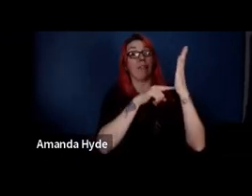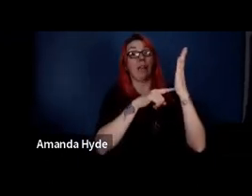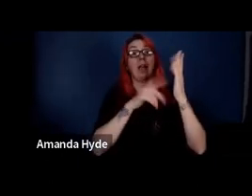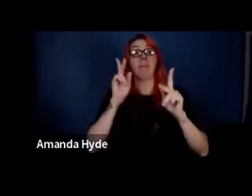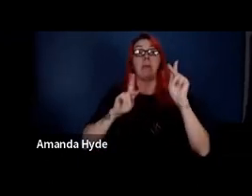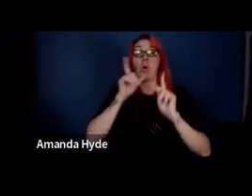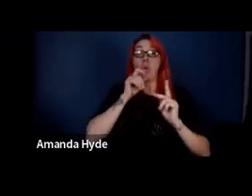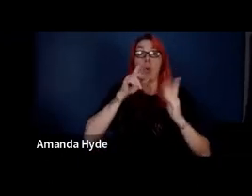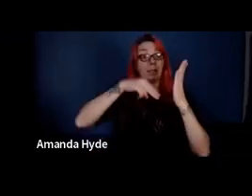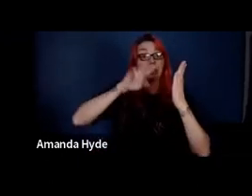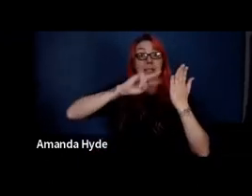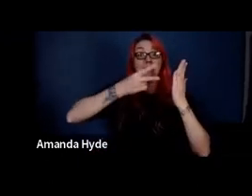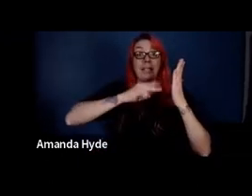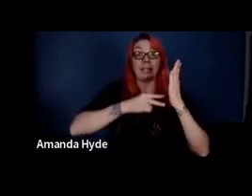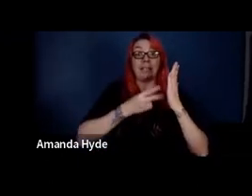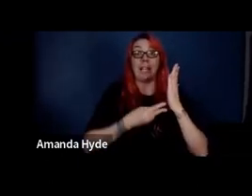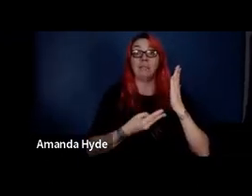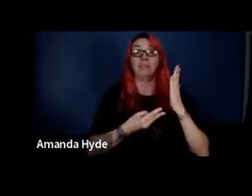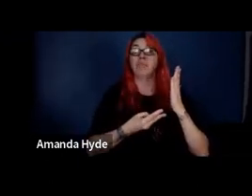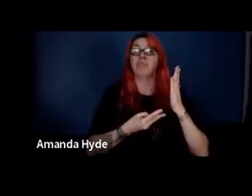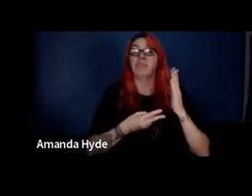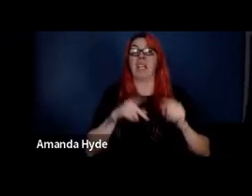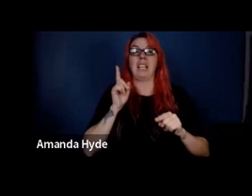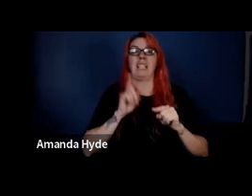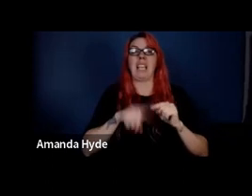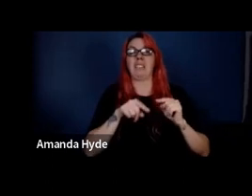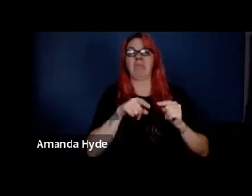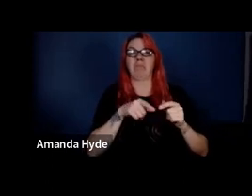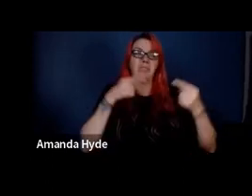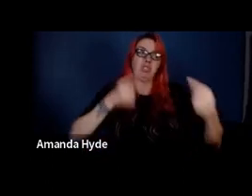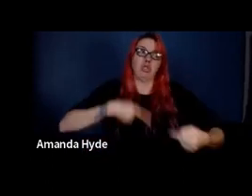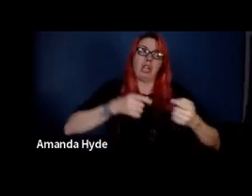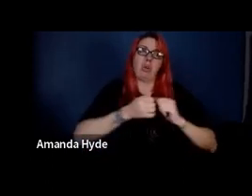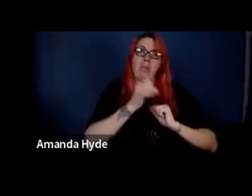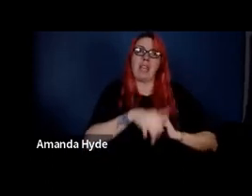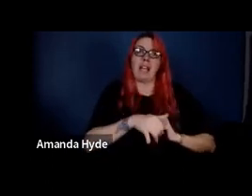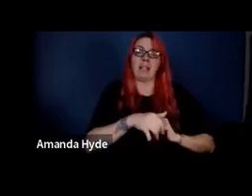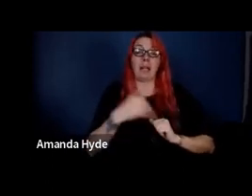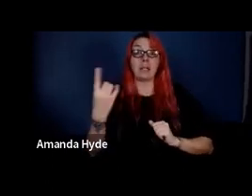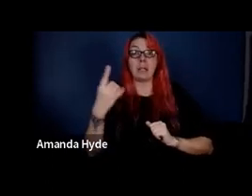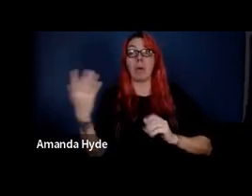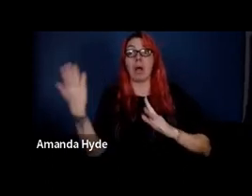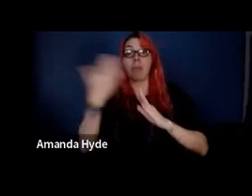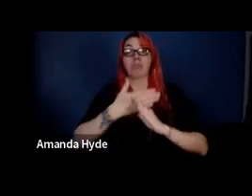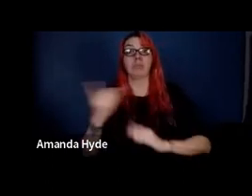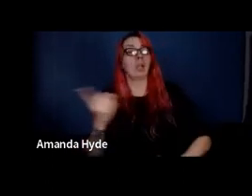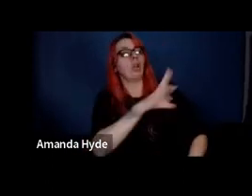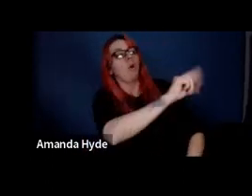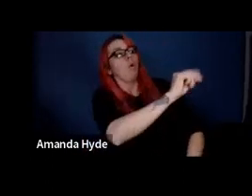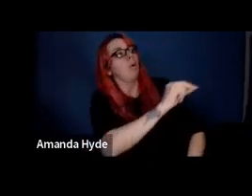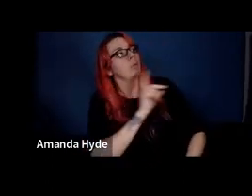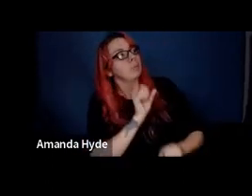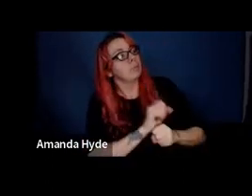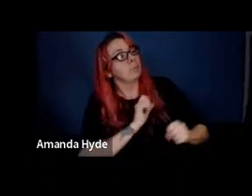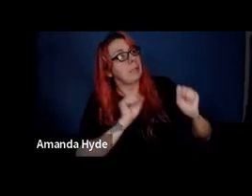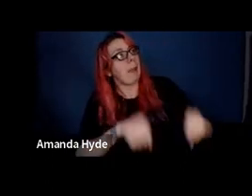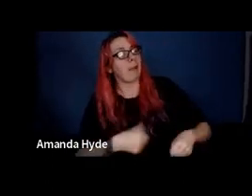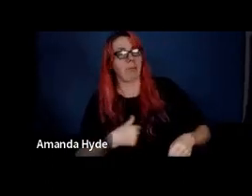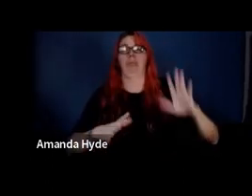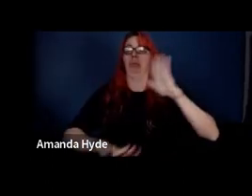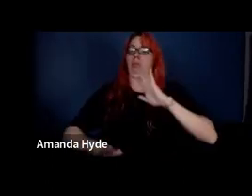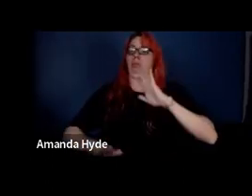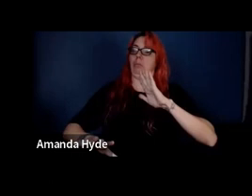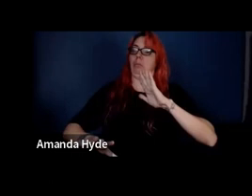minute, yes, the usual idea is that, the way things are around us doesn't work for some folks, but the possibility is that in this moment, actually, it does